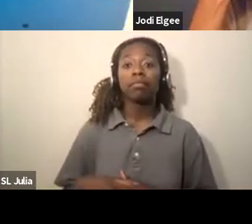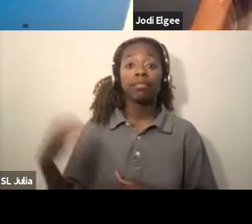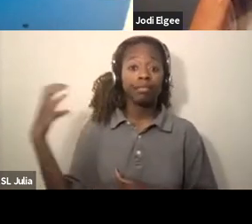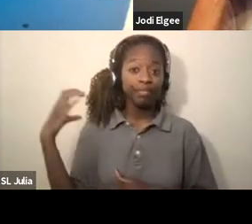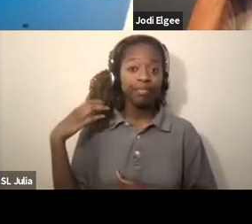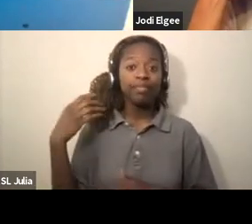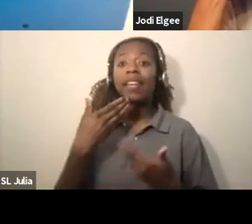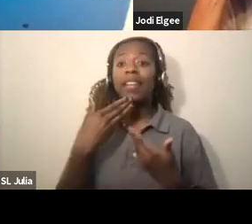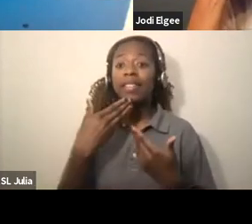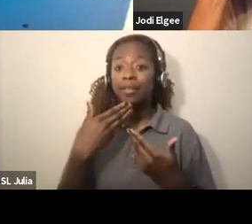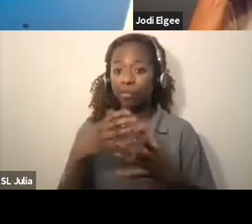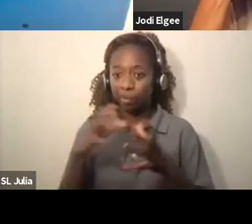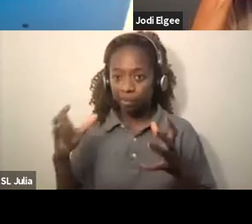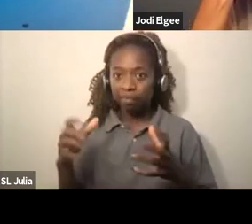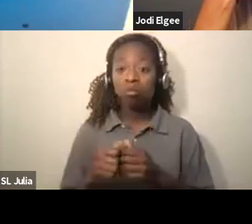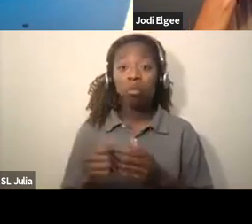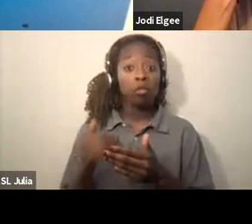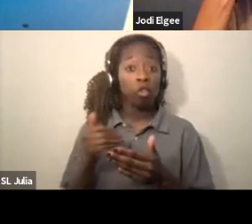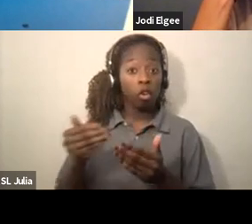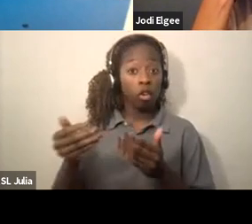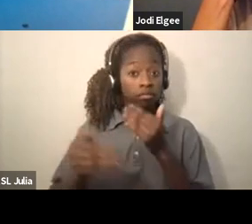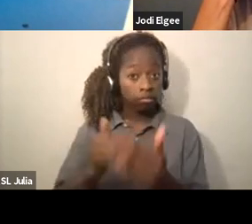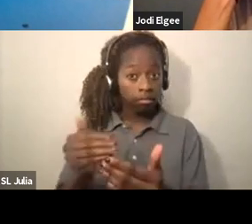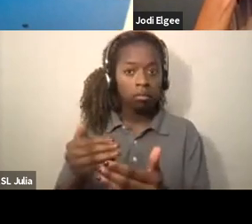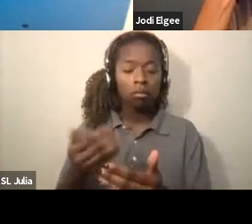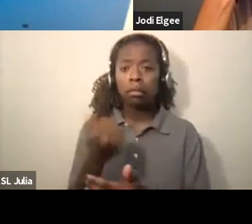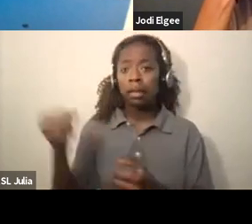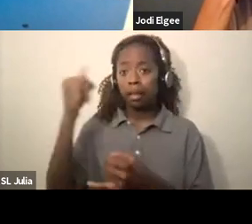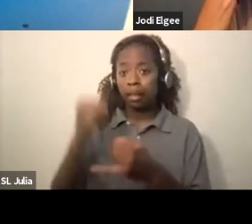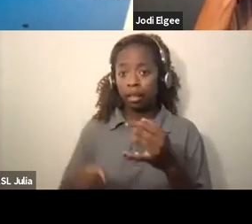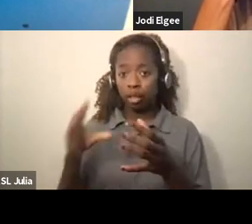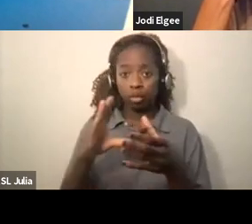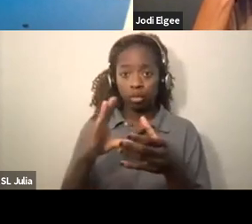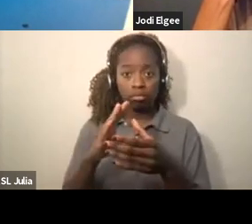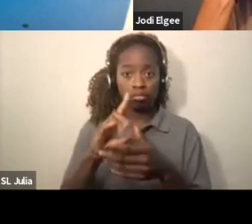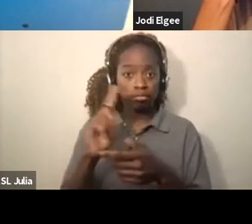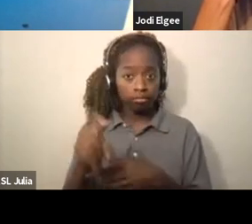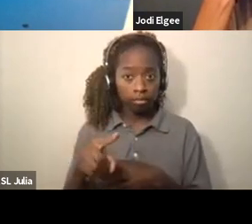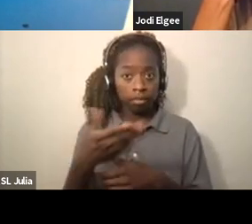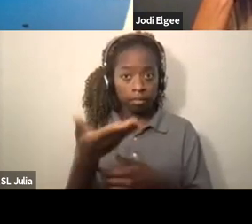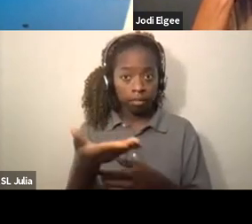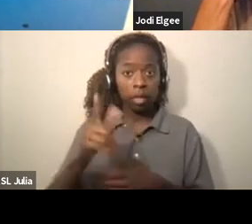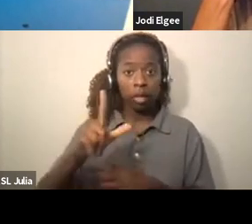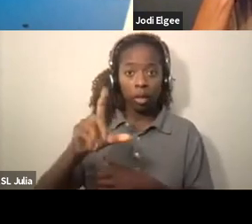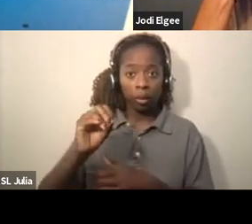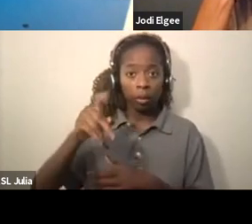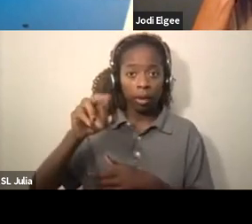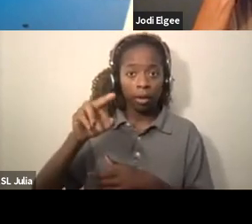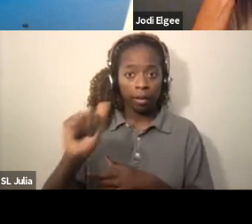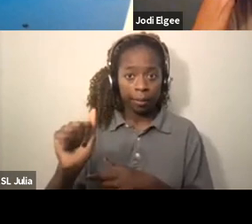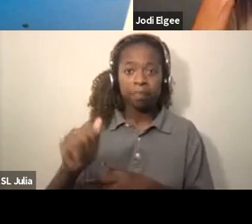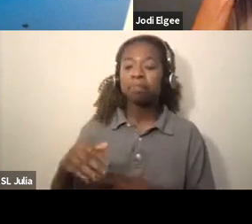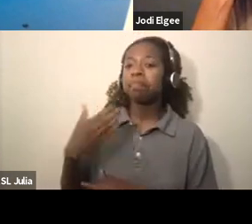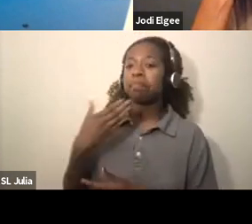so much um before we move on any last questions by any members yes ms lapera thank you madam